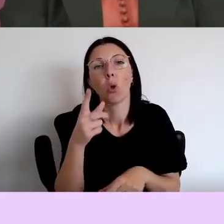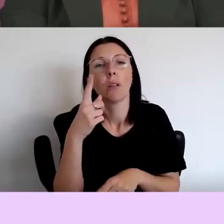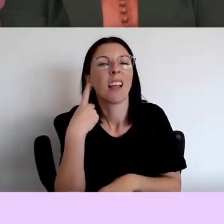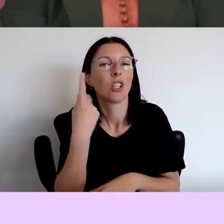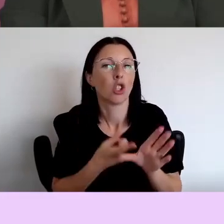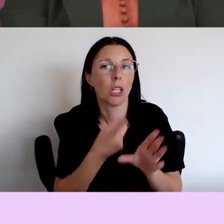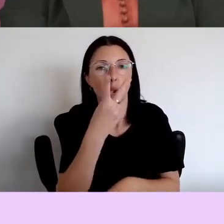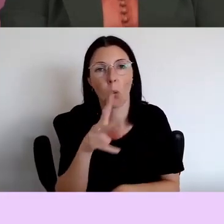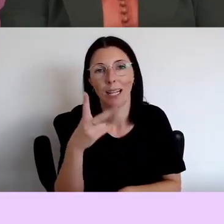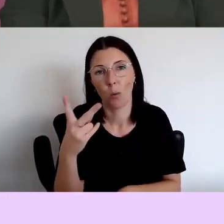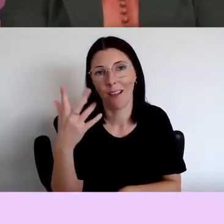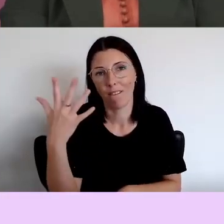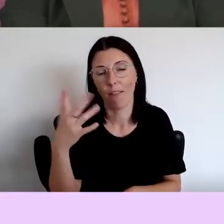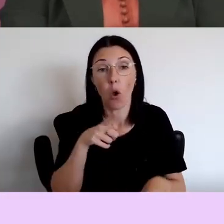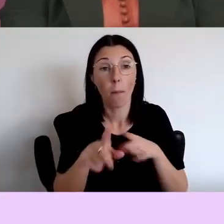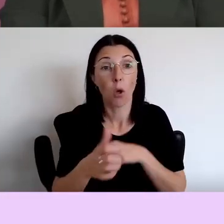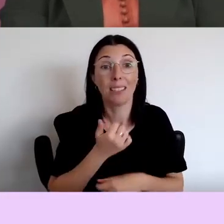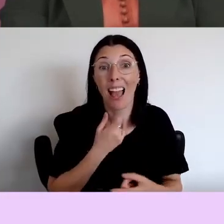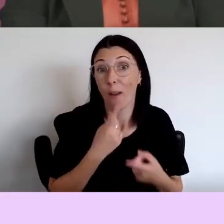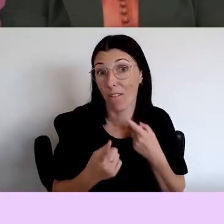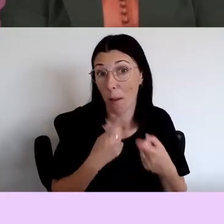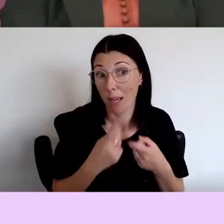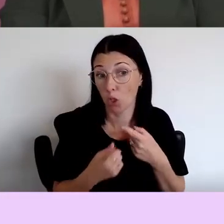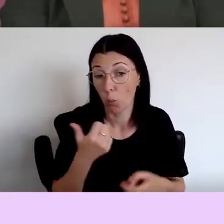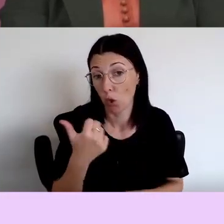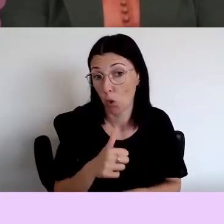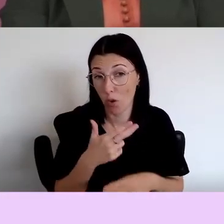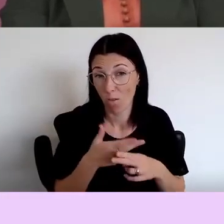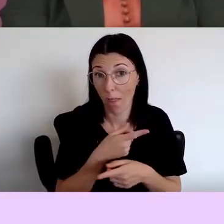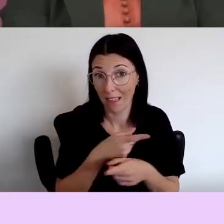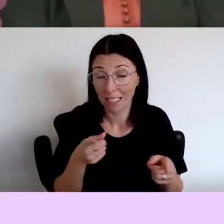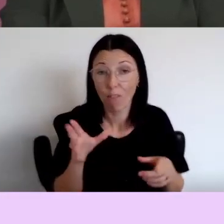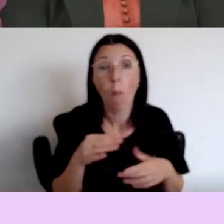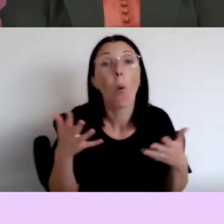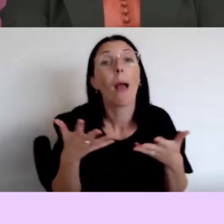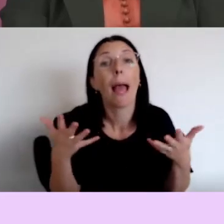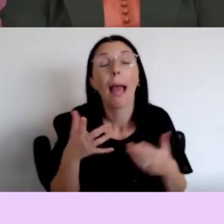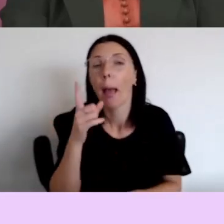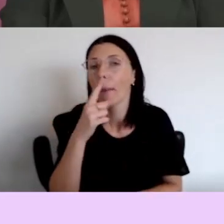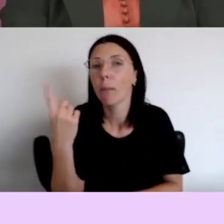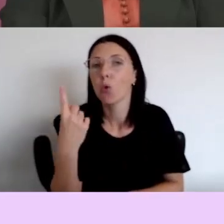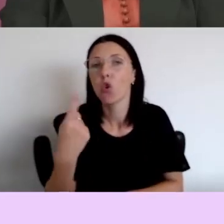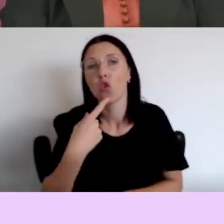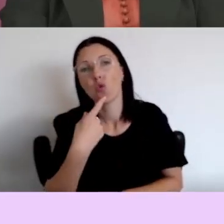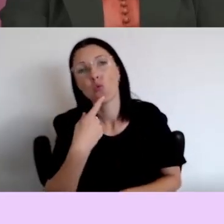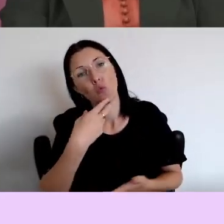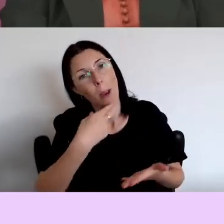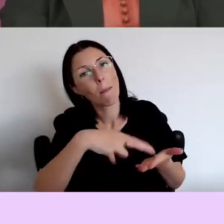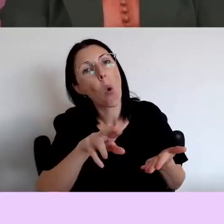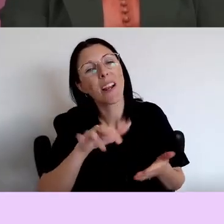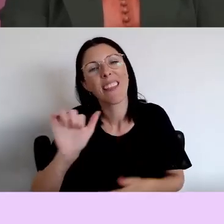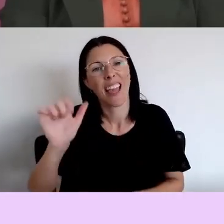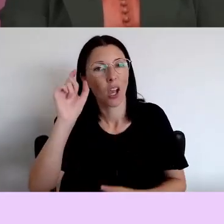that IBAC is able to use to develop these insights and assessments comes from people who report their concerns about corruption to